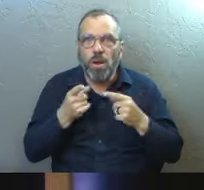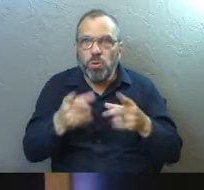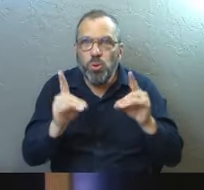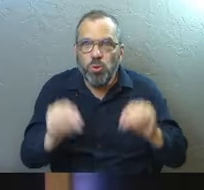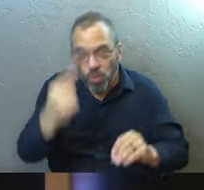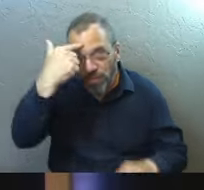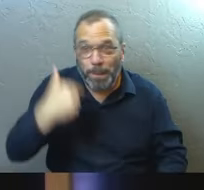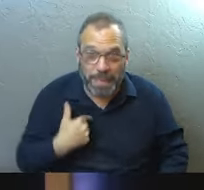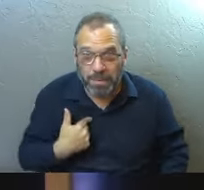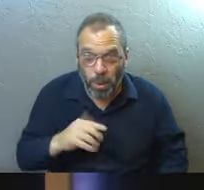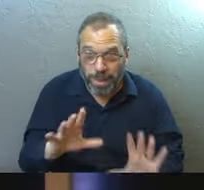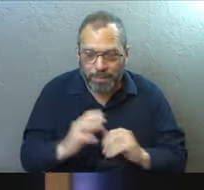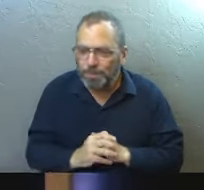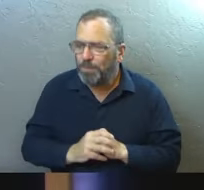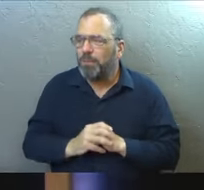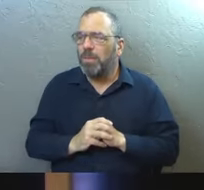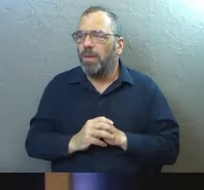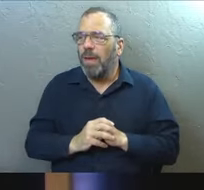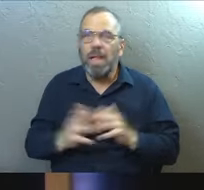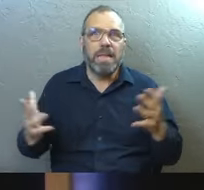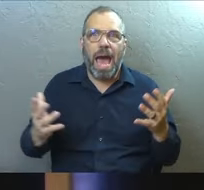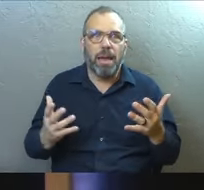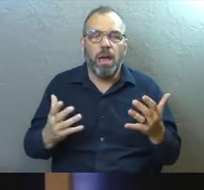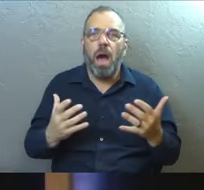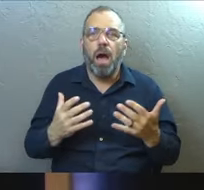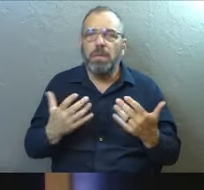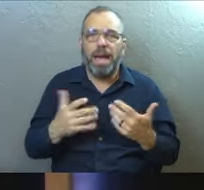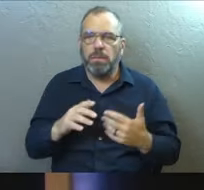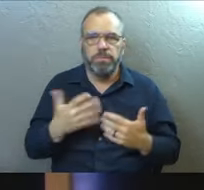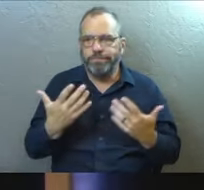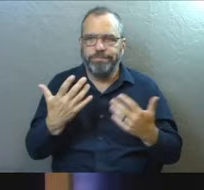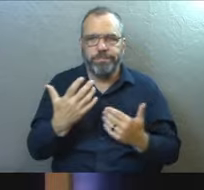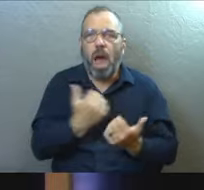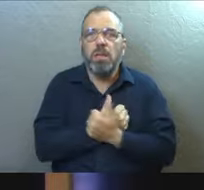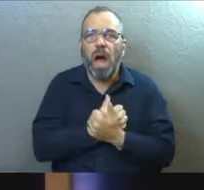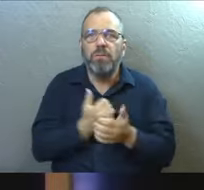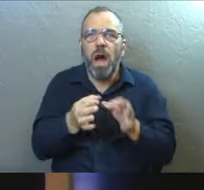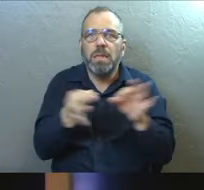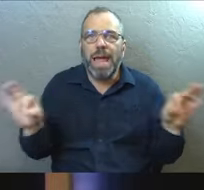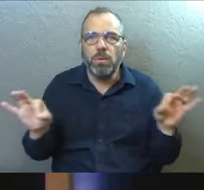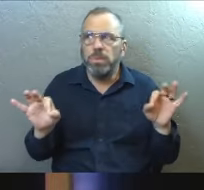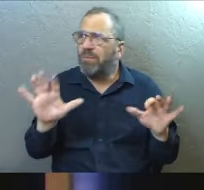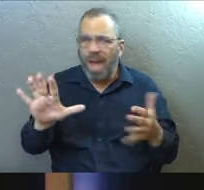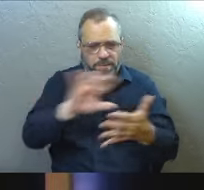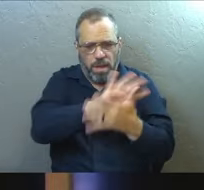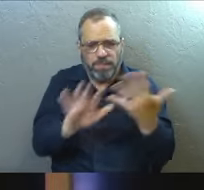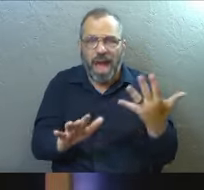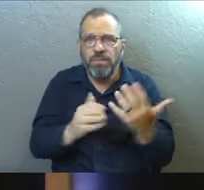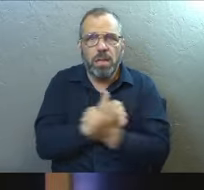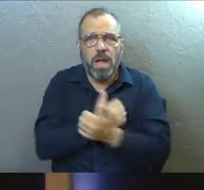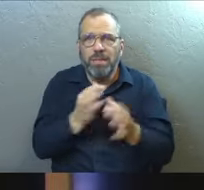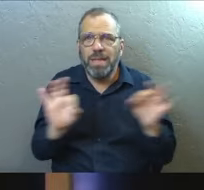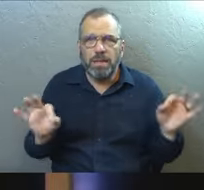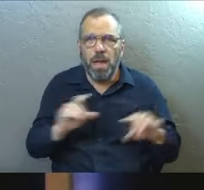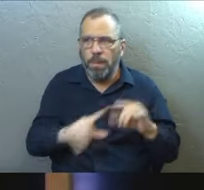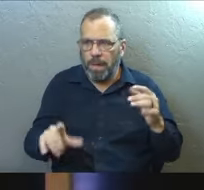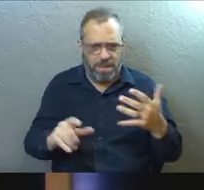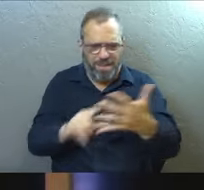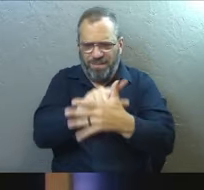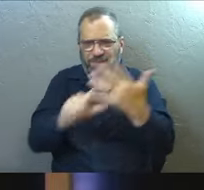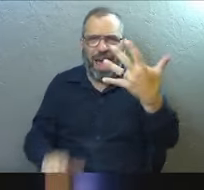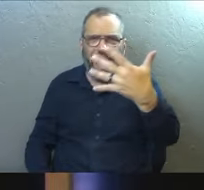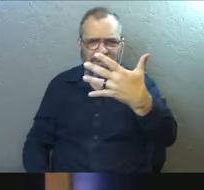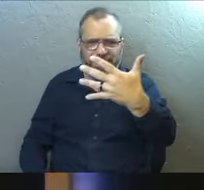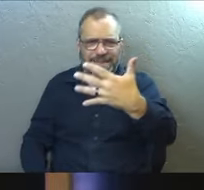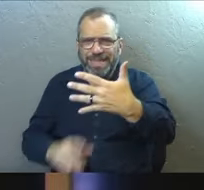to do for me, right? Like, love languages is a super big thing in Christian culture, and it's great. It's awesome, but they, you know, came up with these